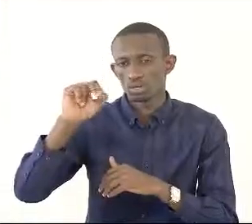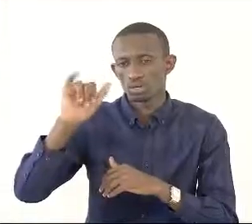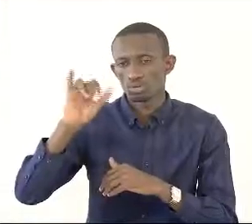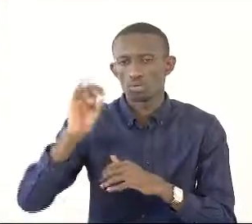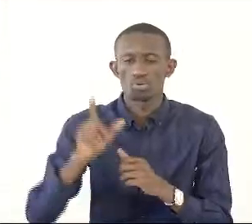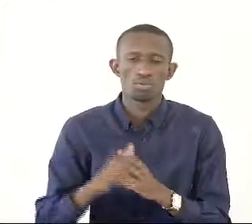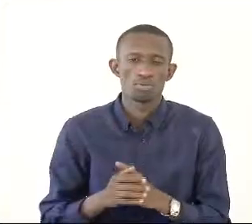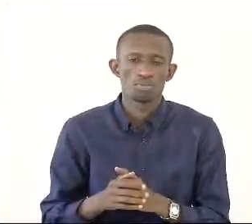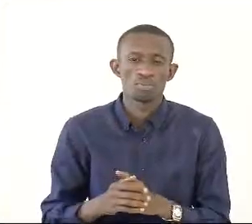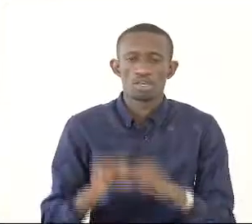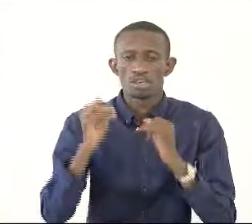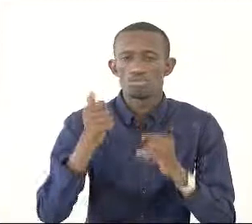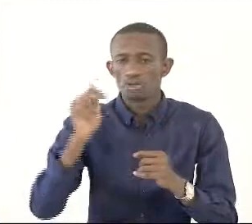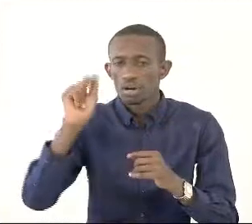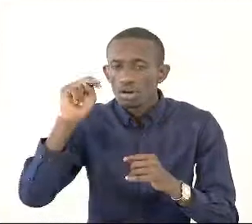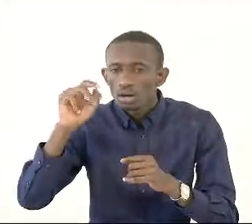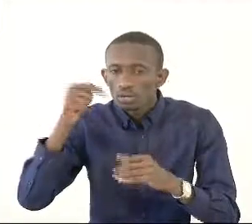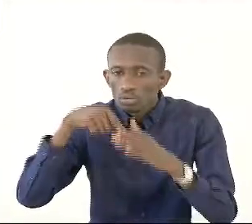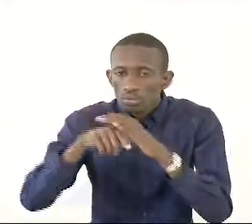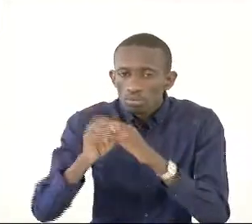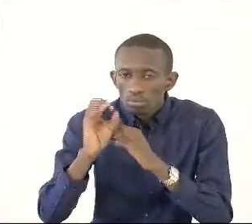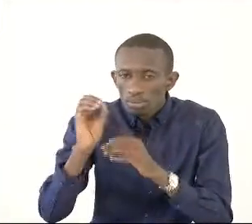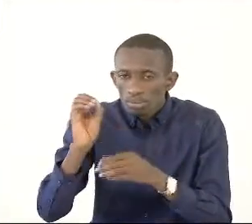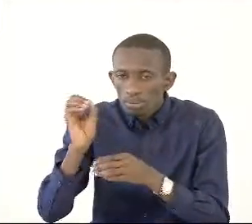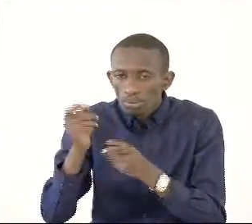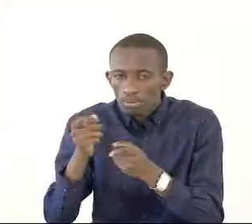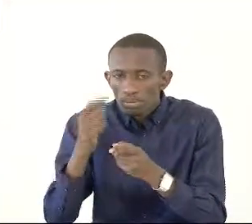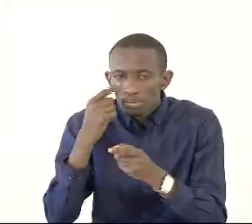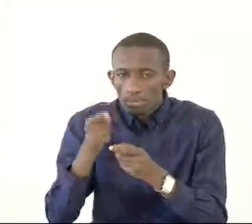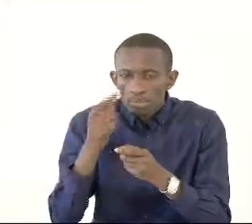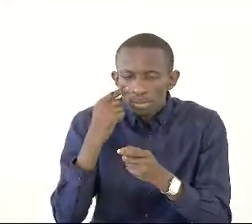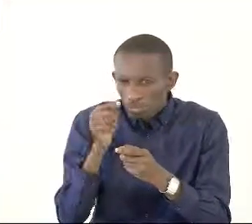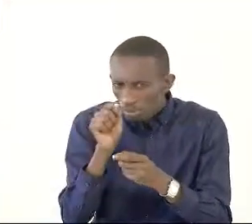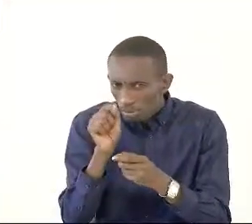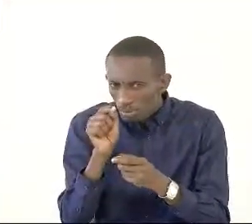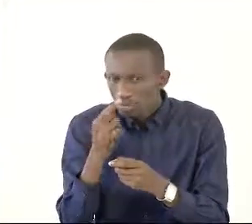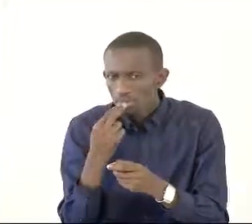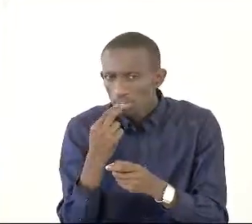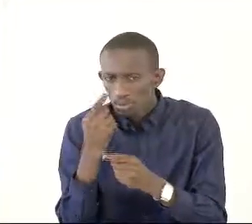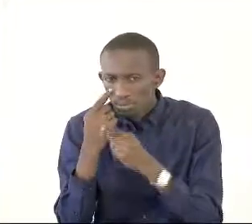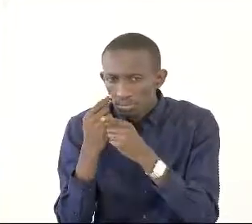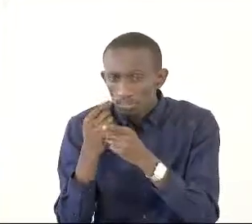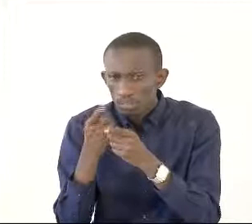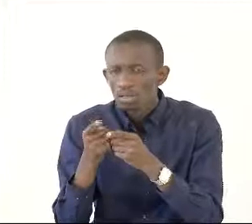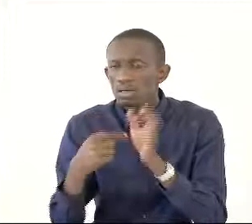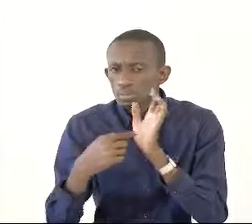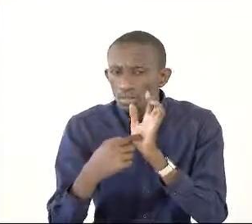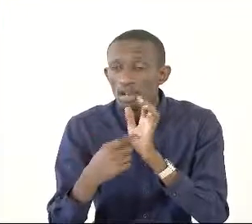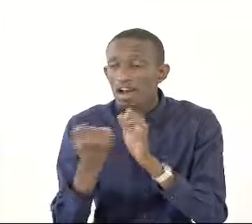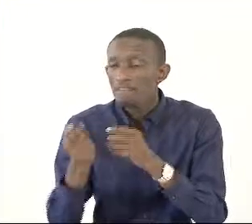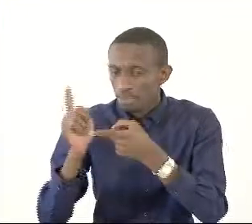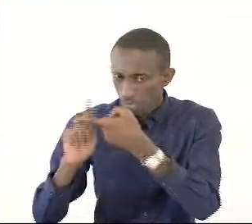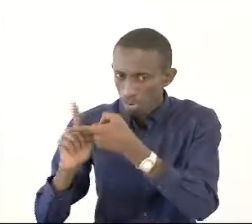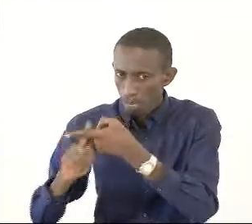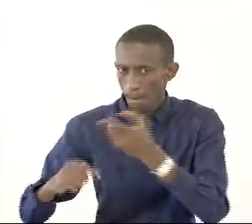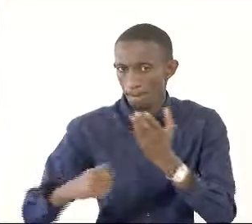So if the anode is here now, we have these alloys. The alloys here, the positive there, shows that we have the positive charges now